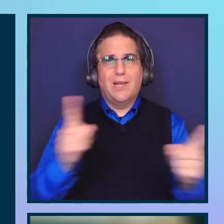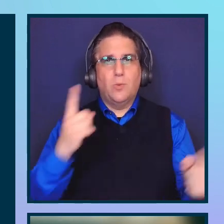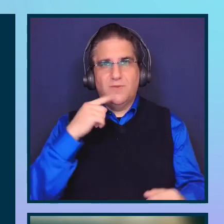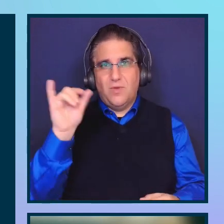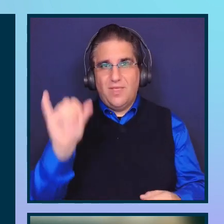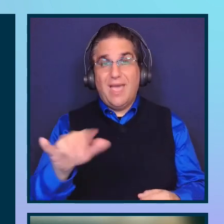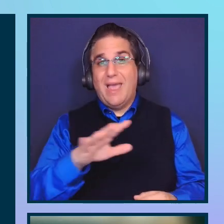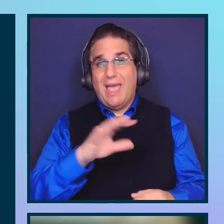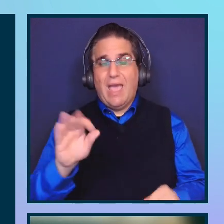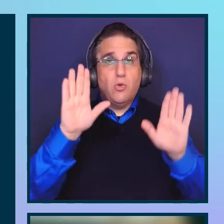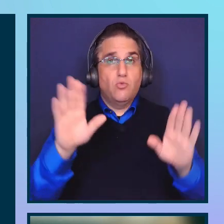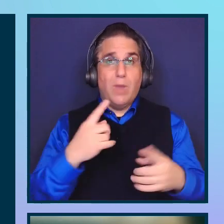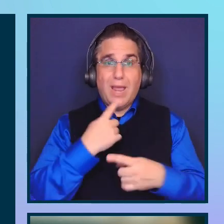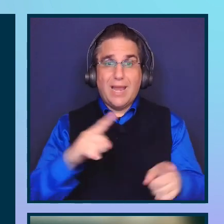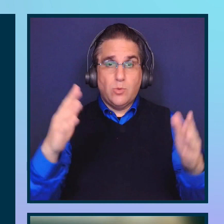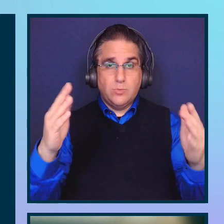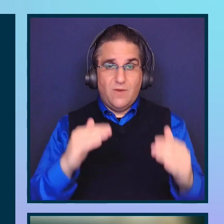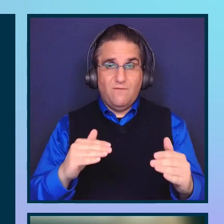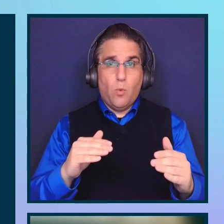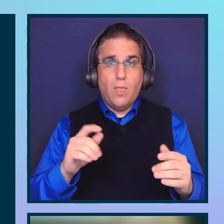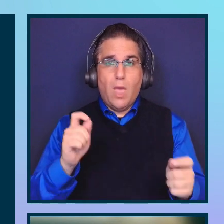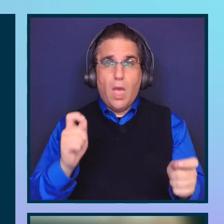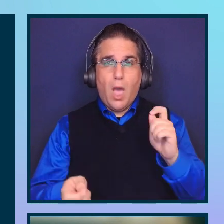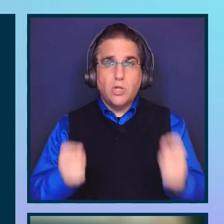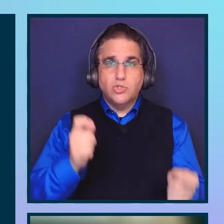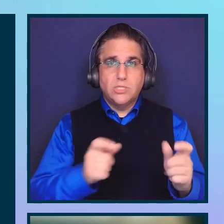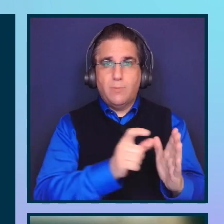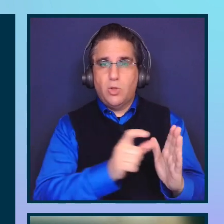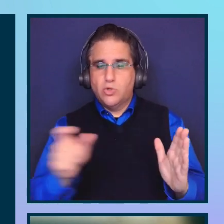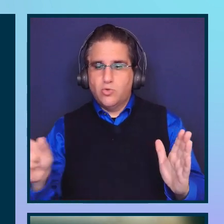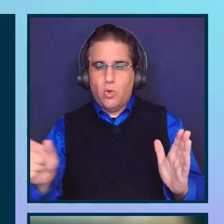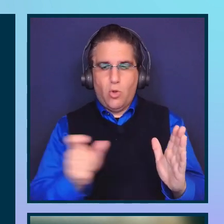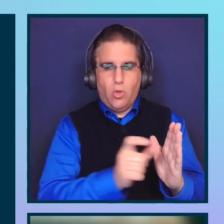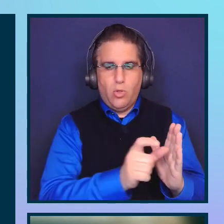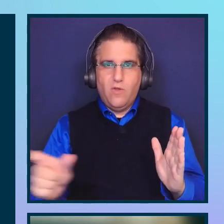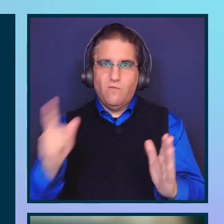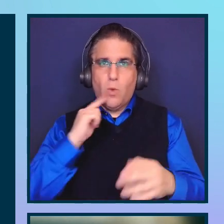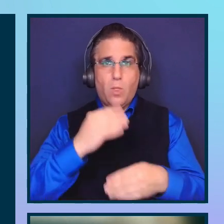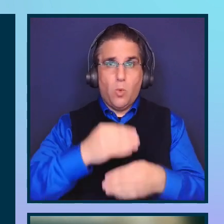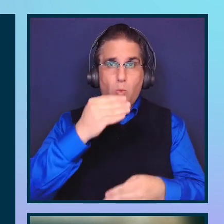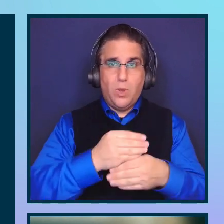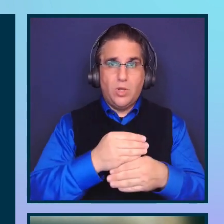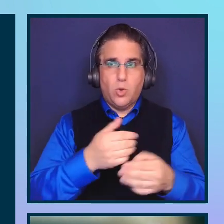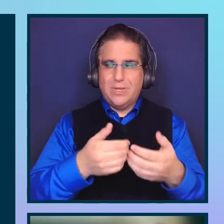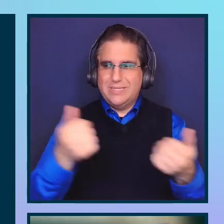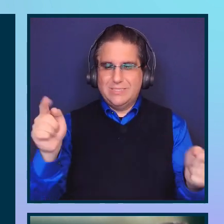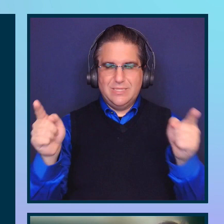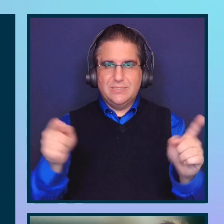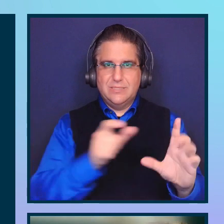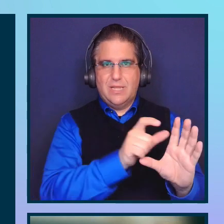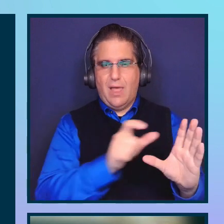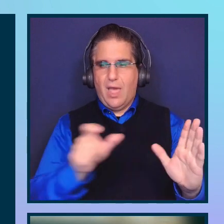got a great announcement for our adjustable control, the window distance slider. So it's a